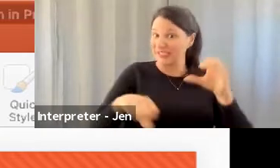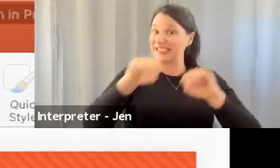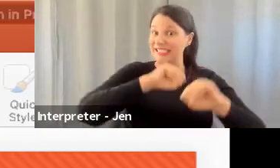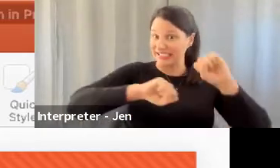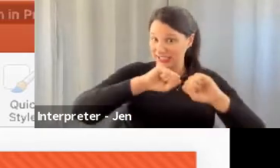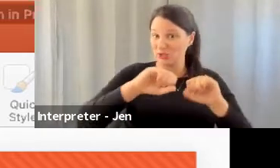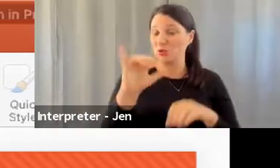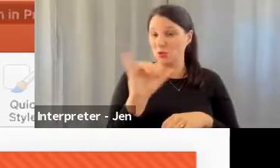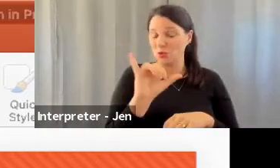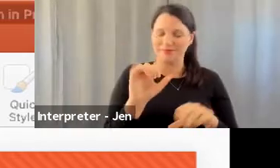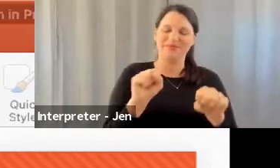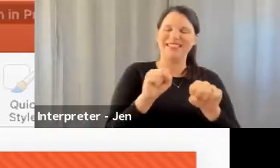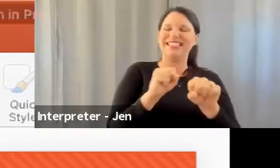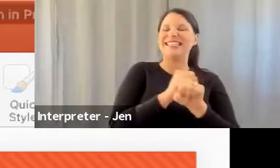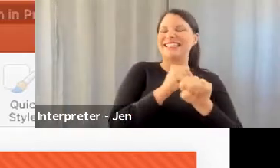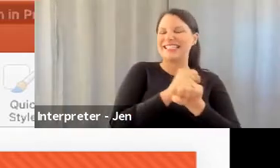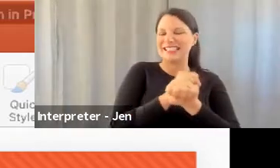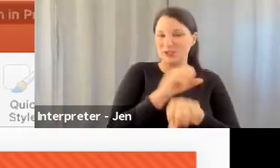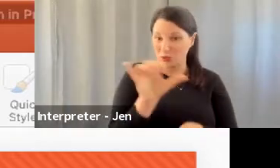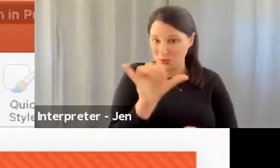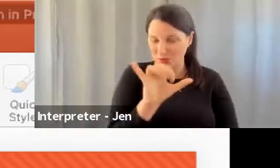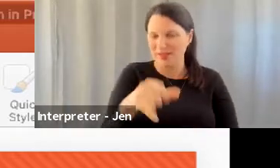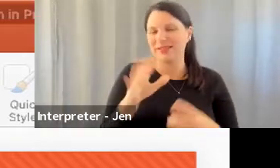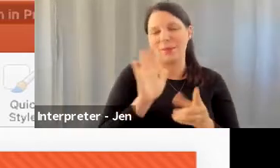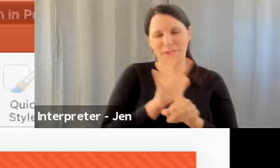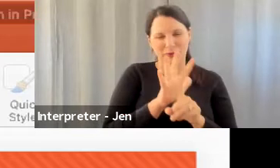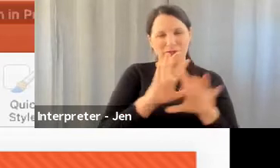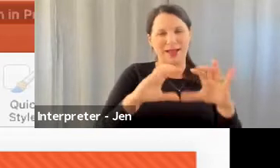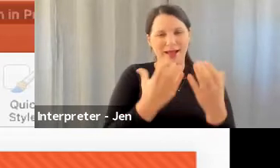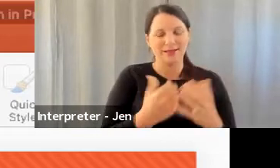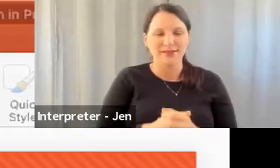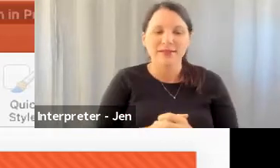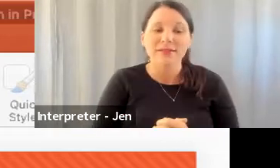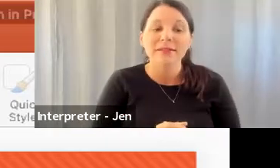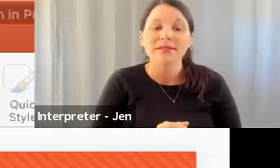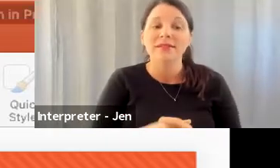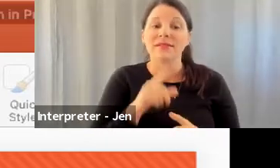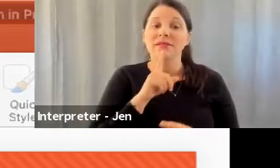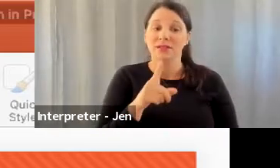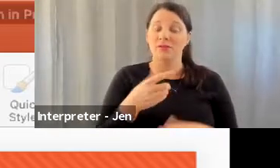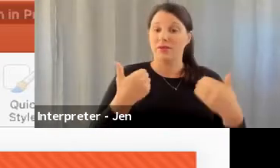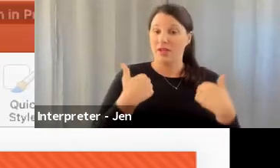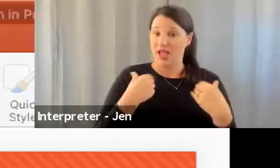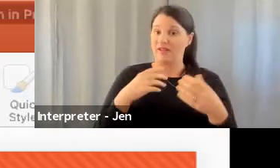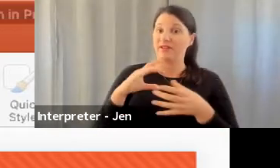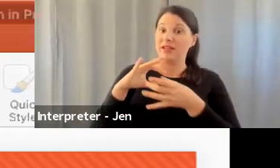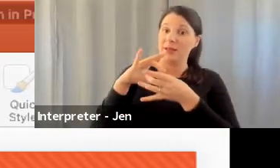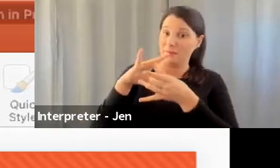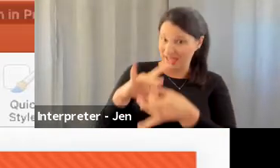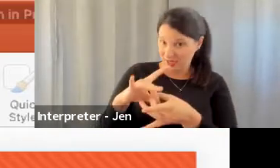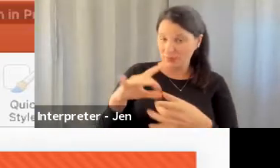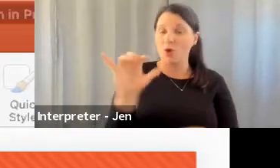embedded tutor, like I said, that's okay, because we offer drop-in tutoring. They can help with any of your assignments, how to